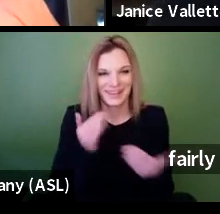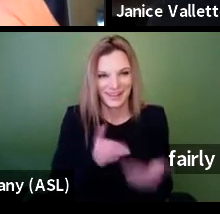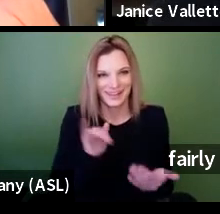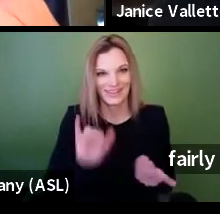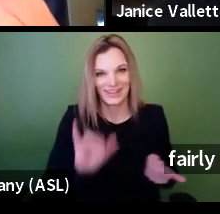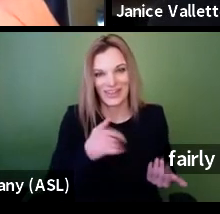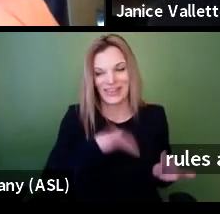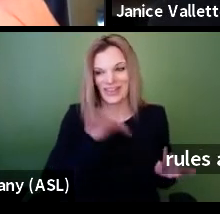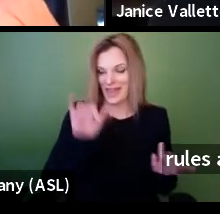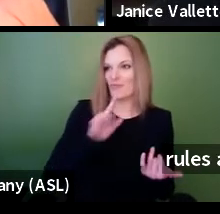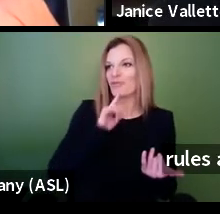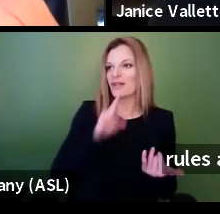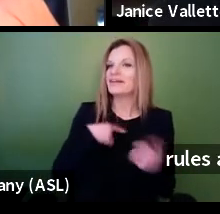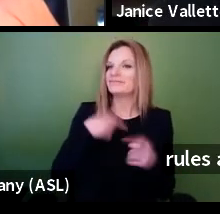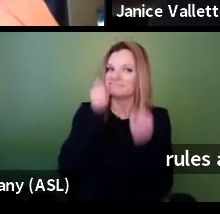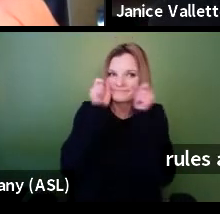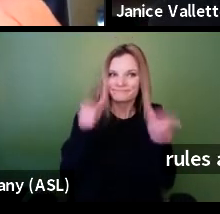the most interesting to me.